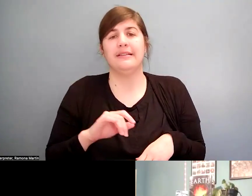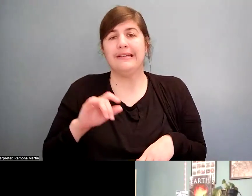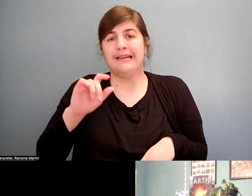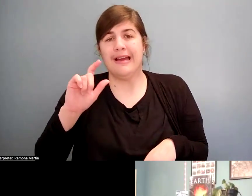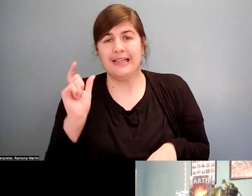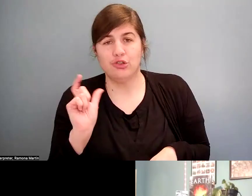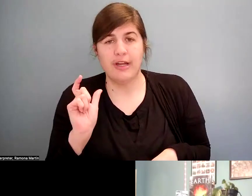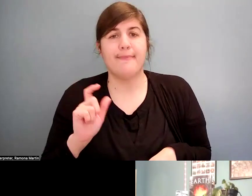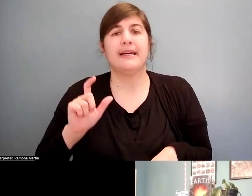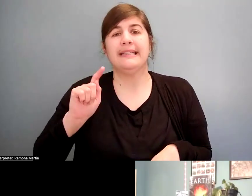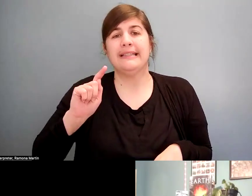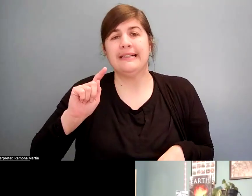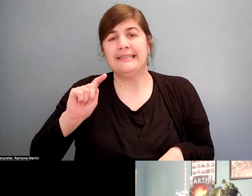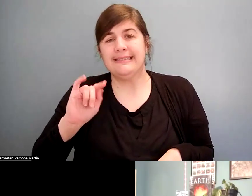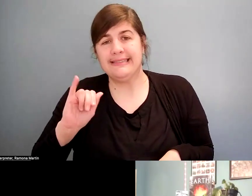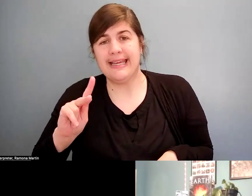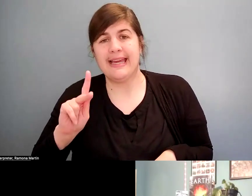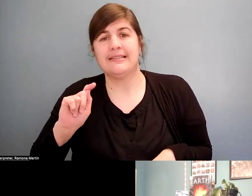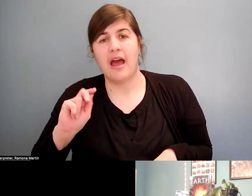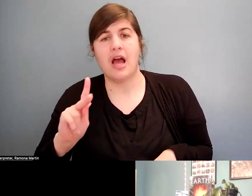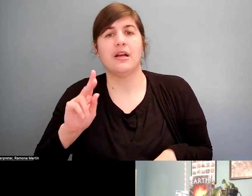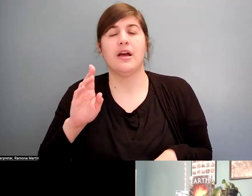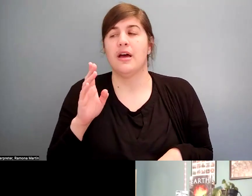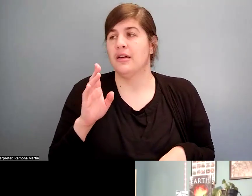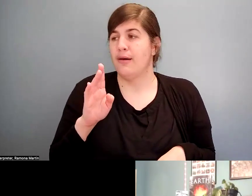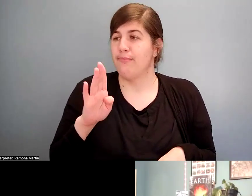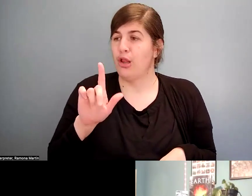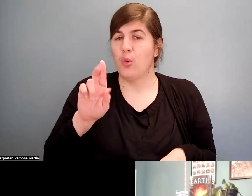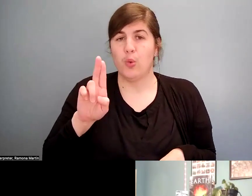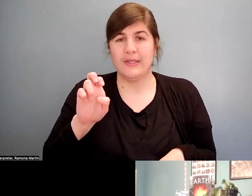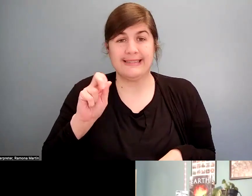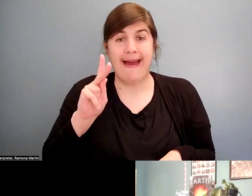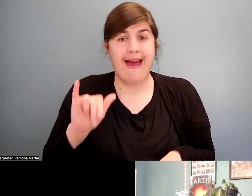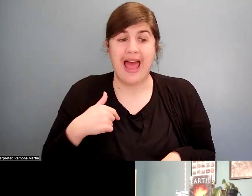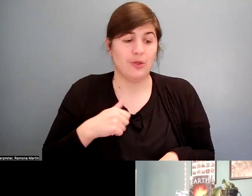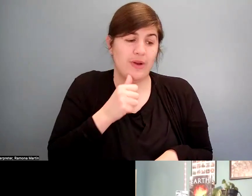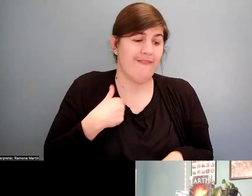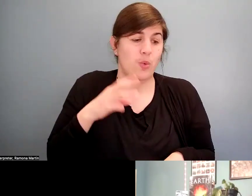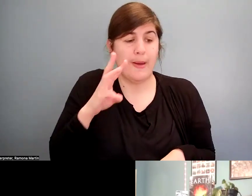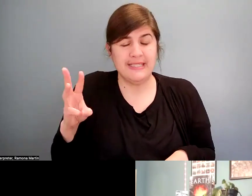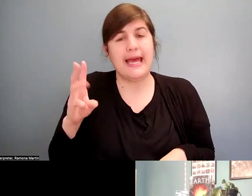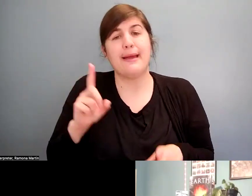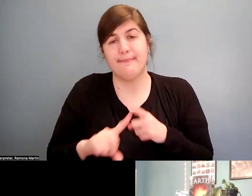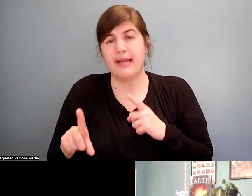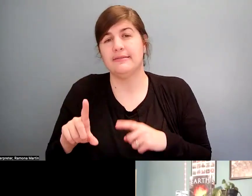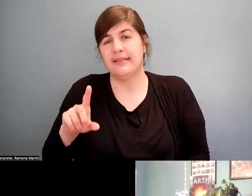Instagram, TikTok, YouTube, Blue Sky, and likewise I also have a website, Mitchell Science,